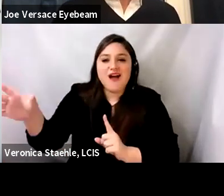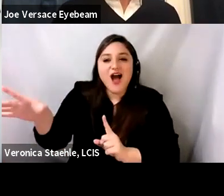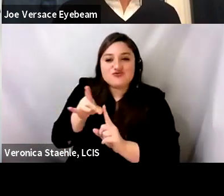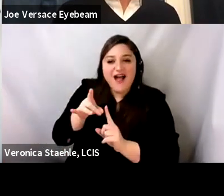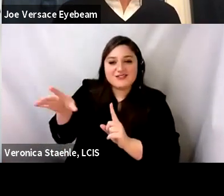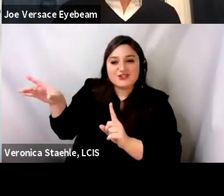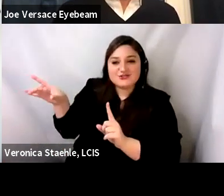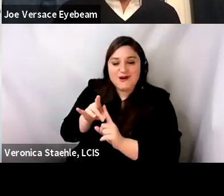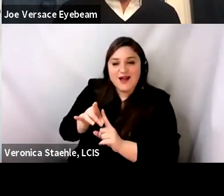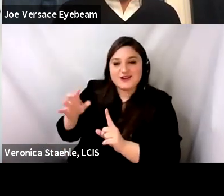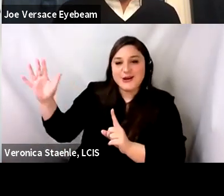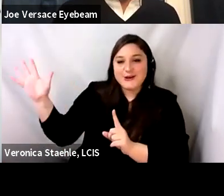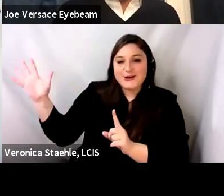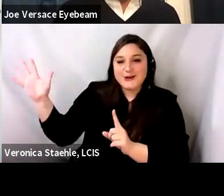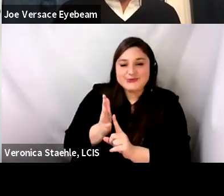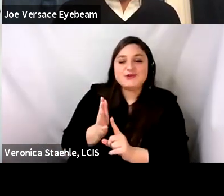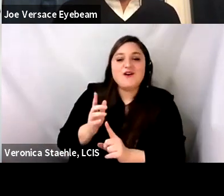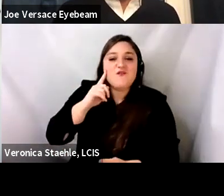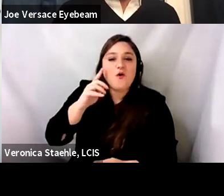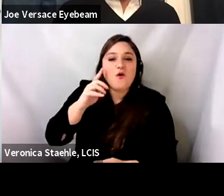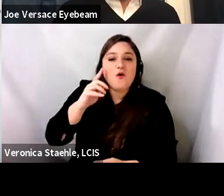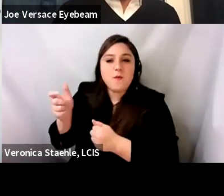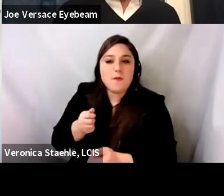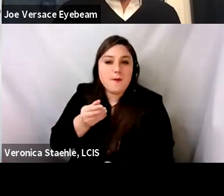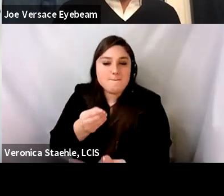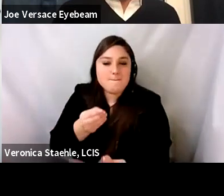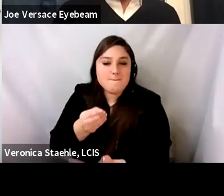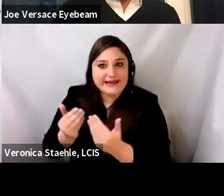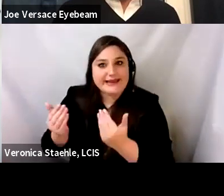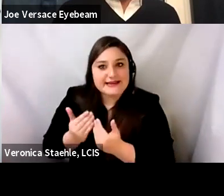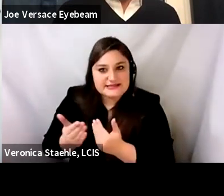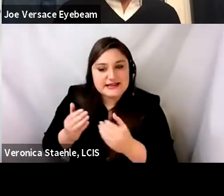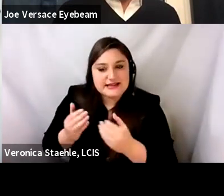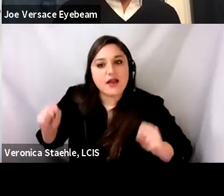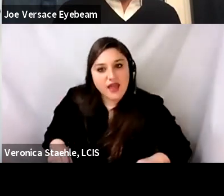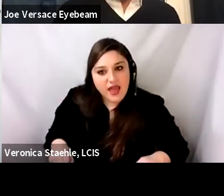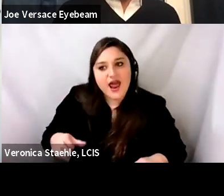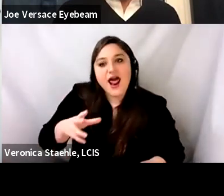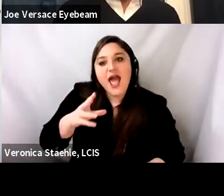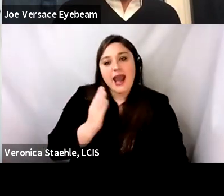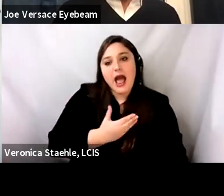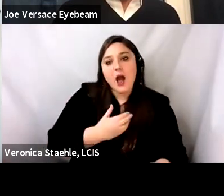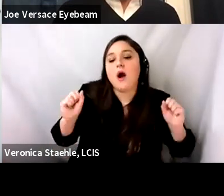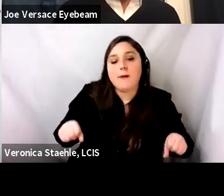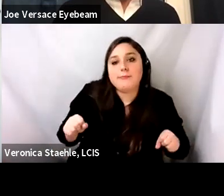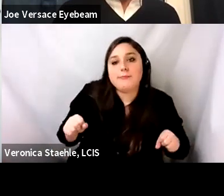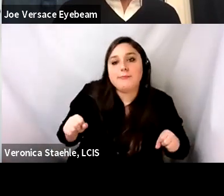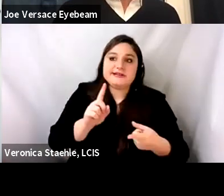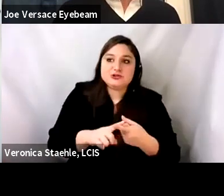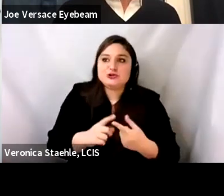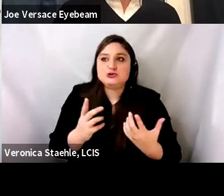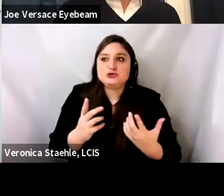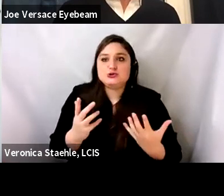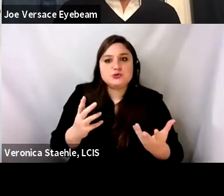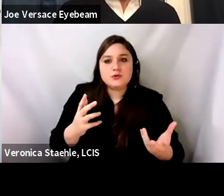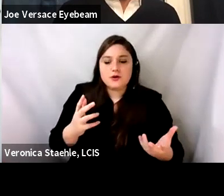goes into the transition question or issue, and the need for the dynamic to kind of be converted